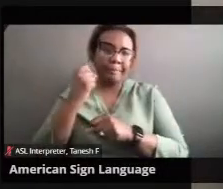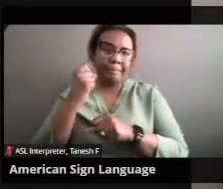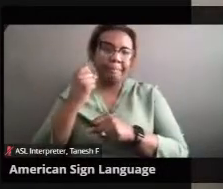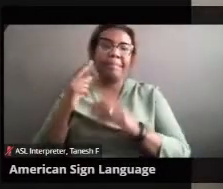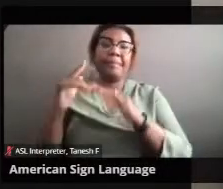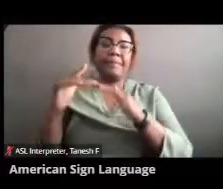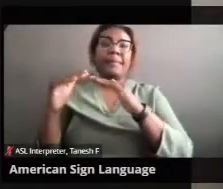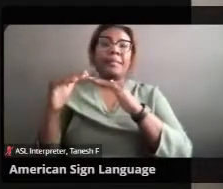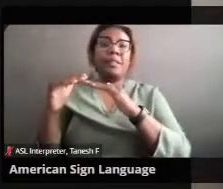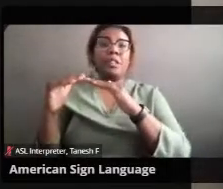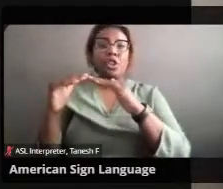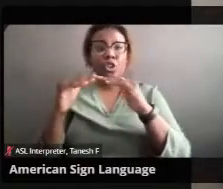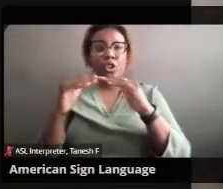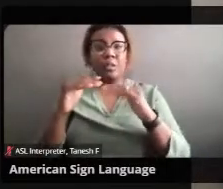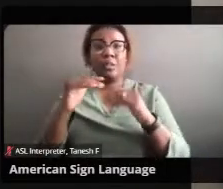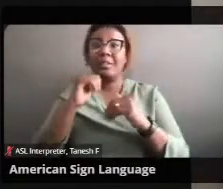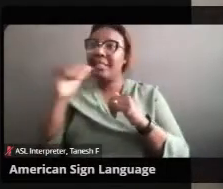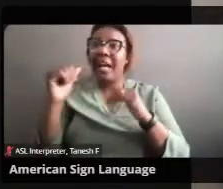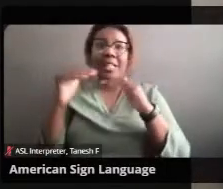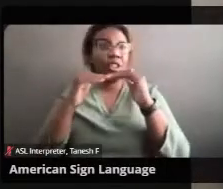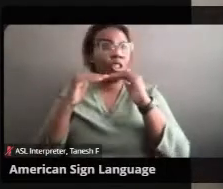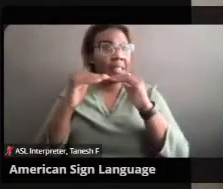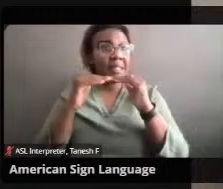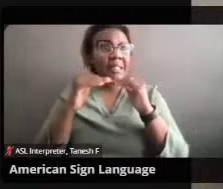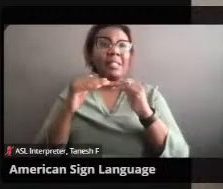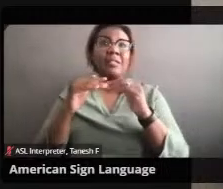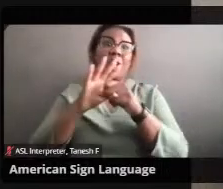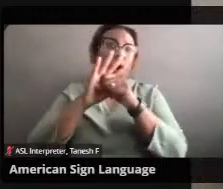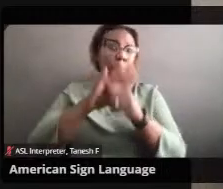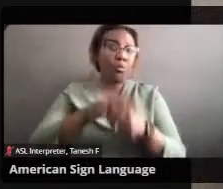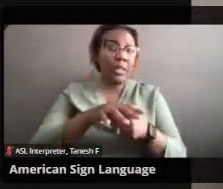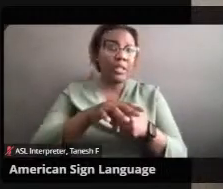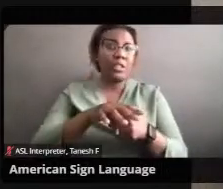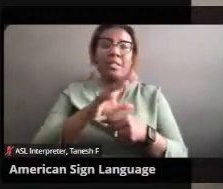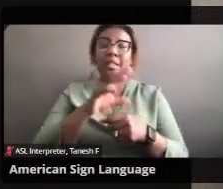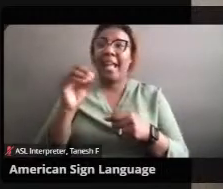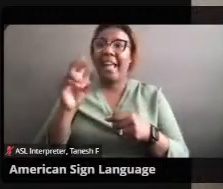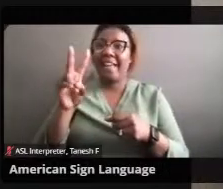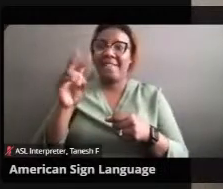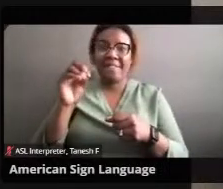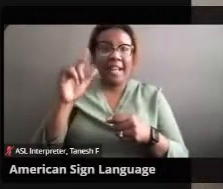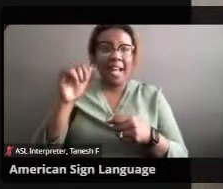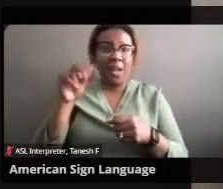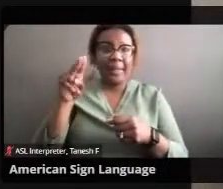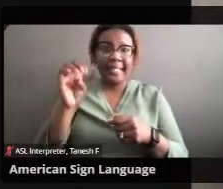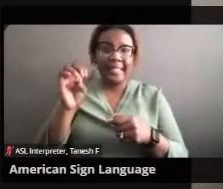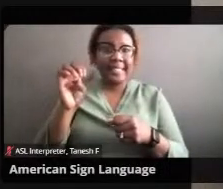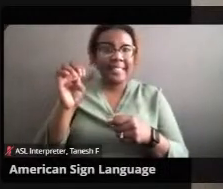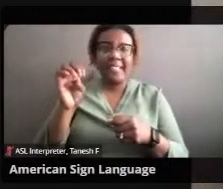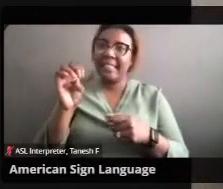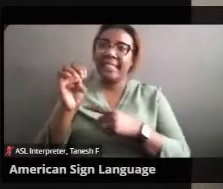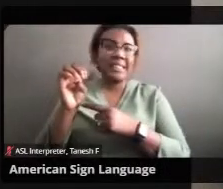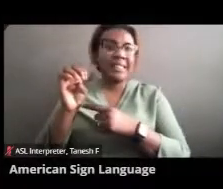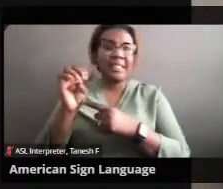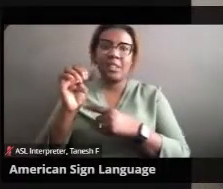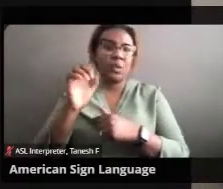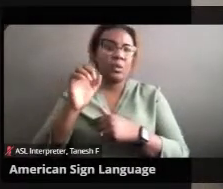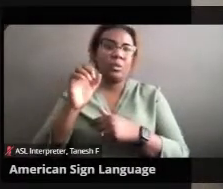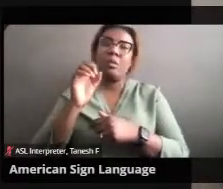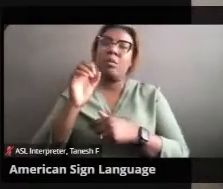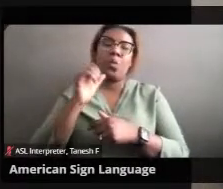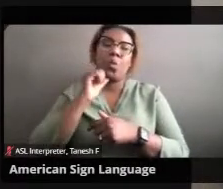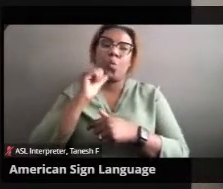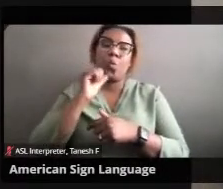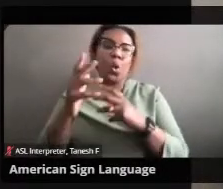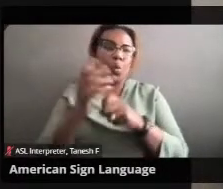injustice, repression, and violence cannot have the last word. This